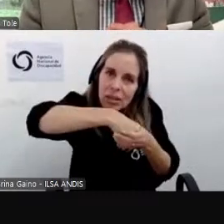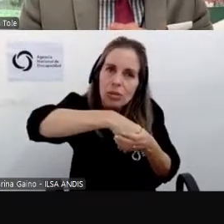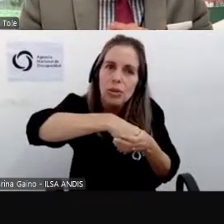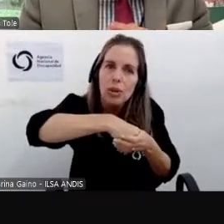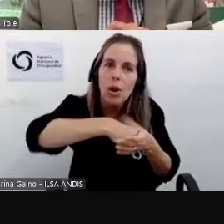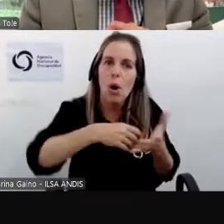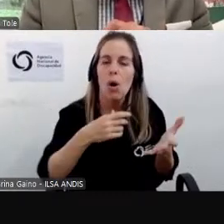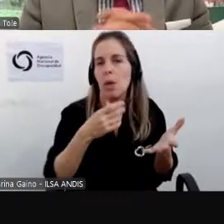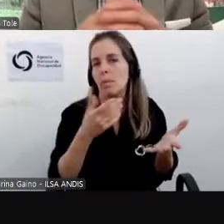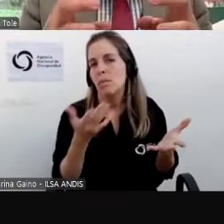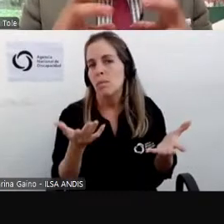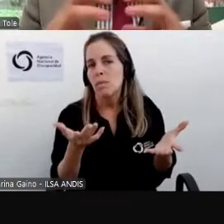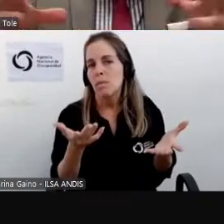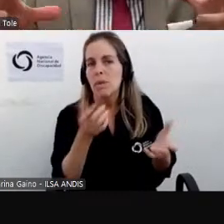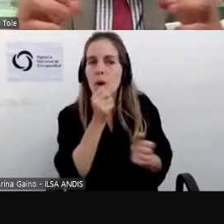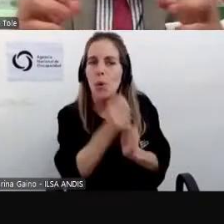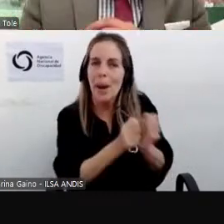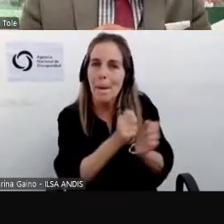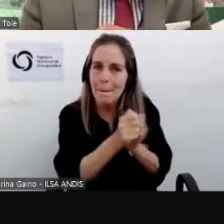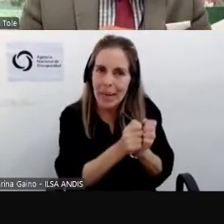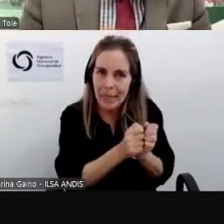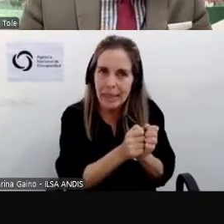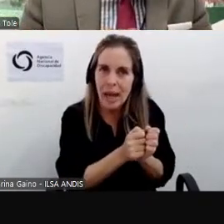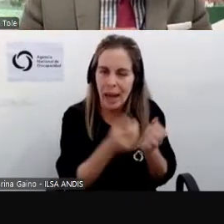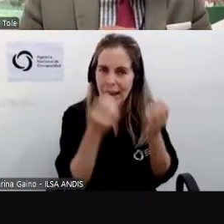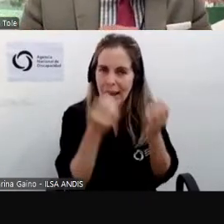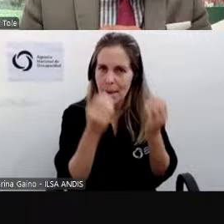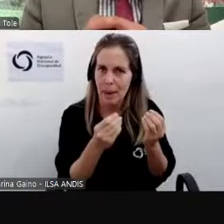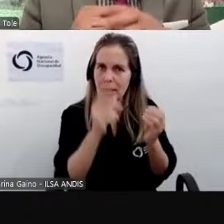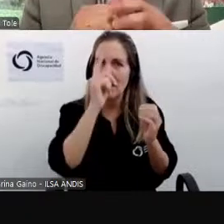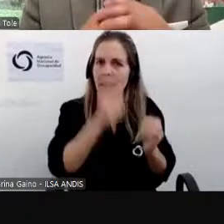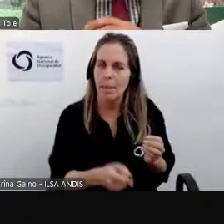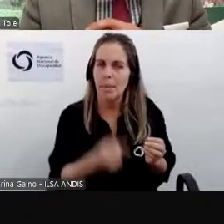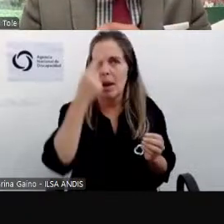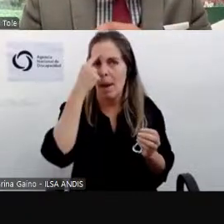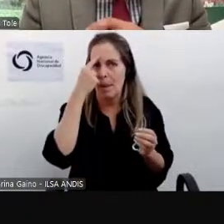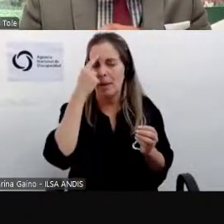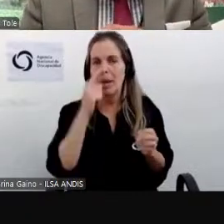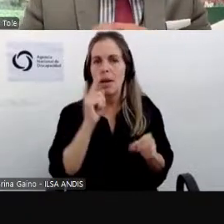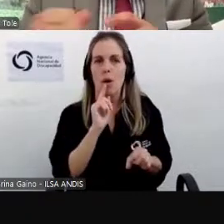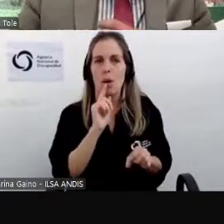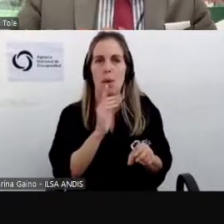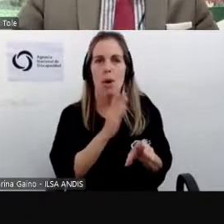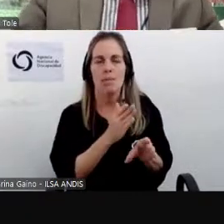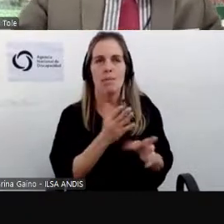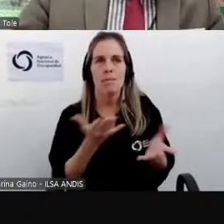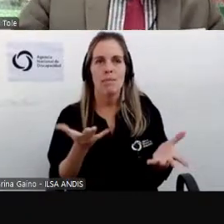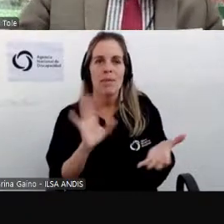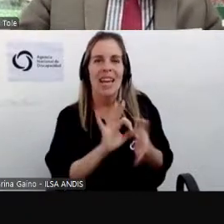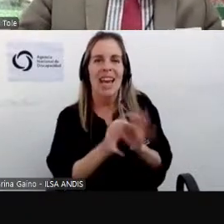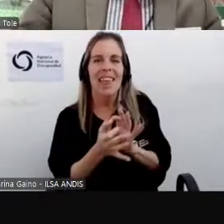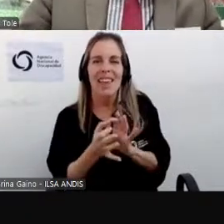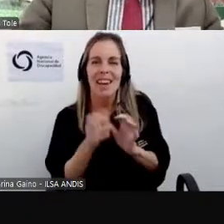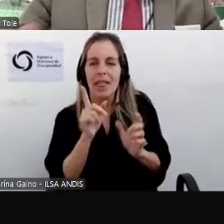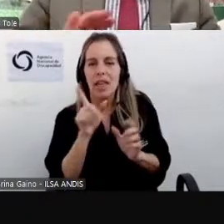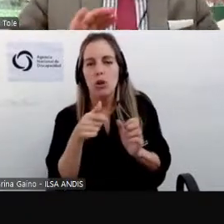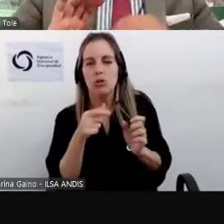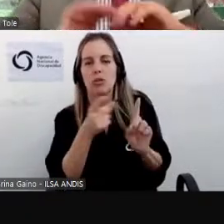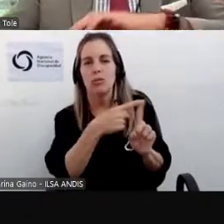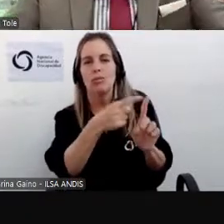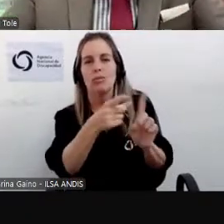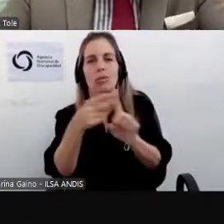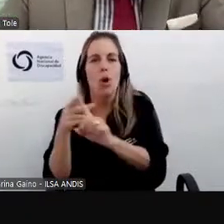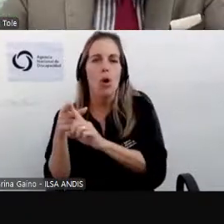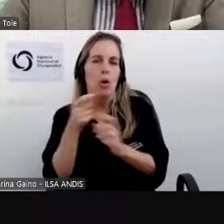or consequences within the company's operation, but rather it should provide for the supply chain